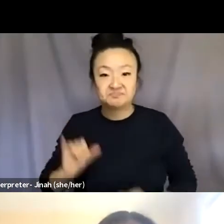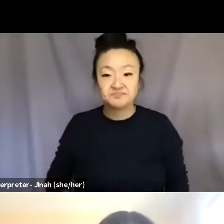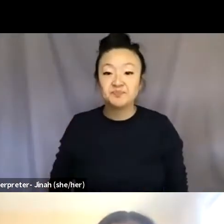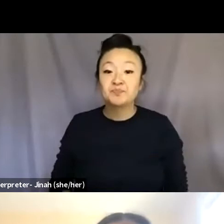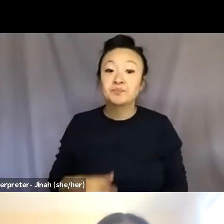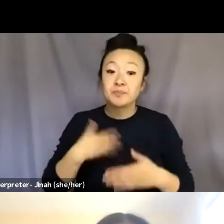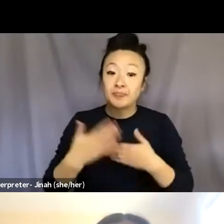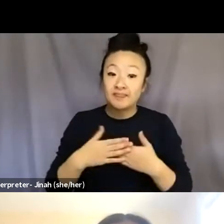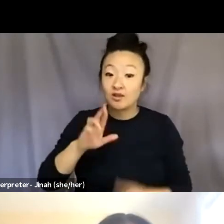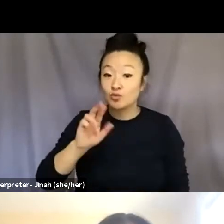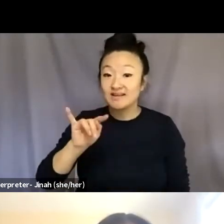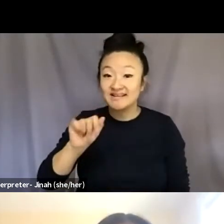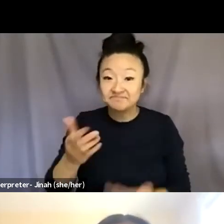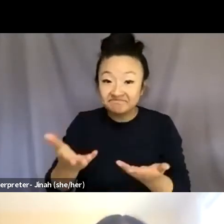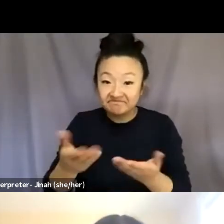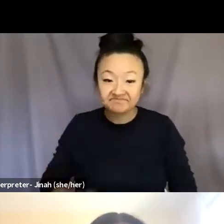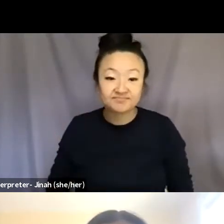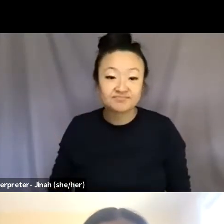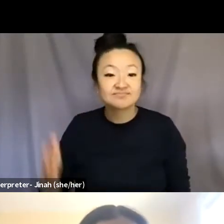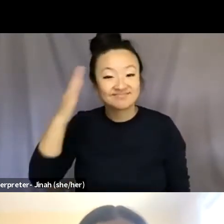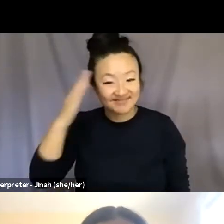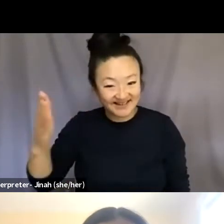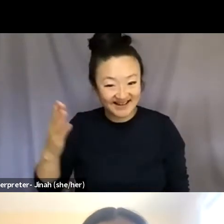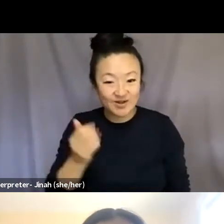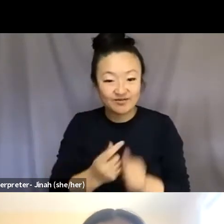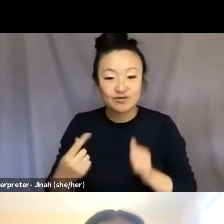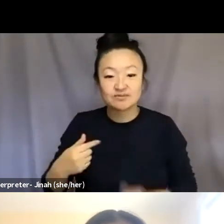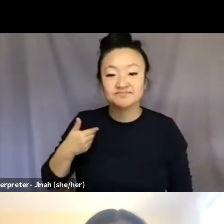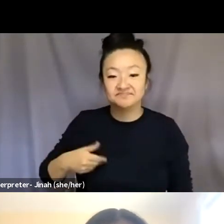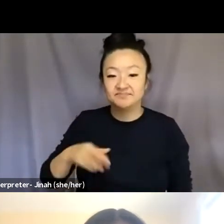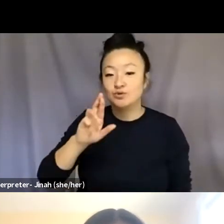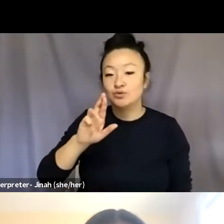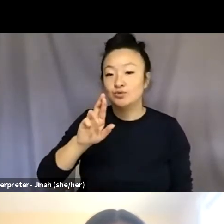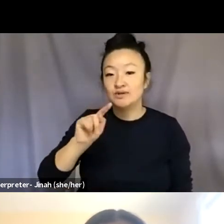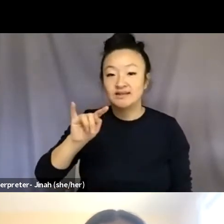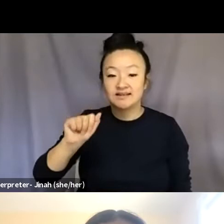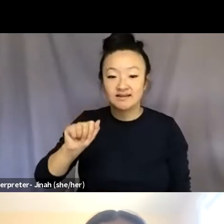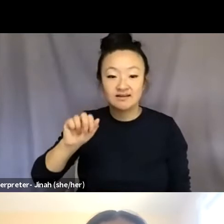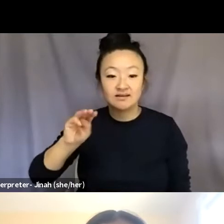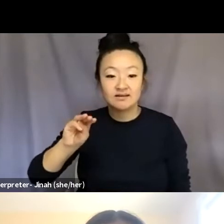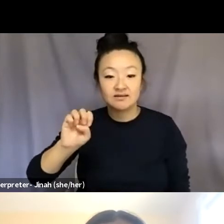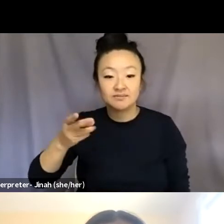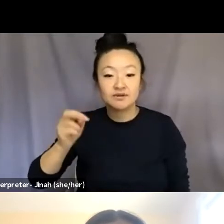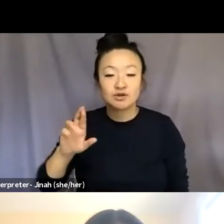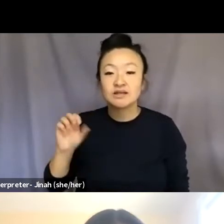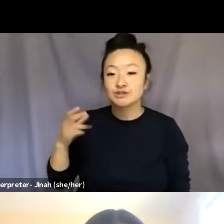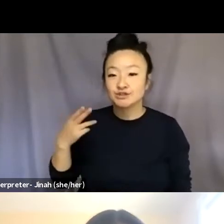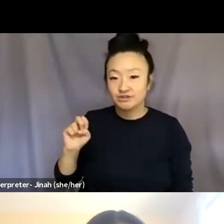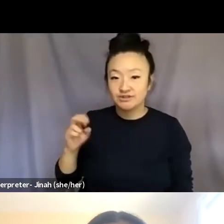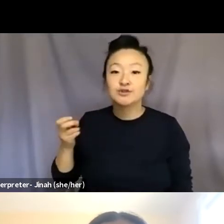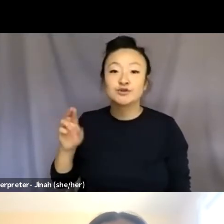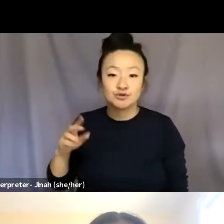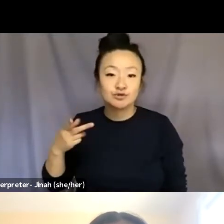Rita? Hi. Hello, everyone. My name is Rita Meher. I use she, her